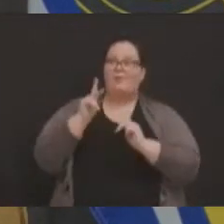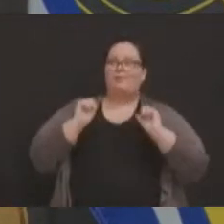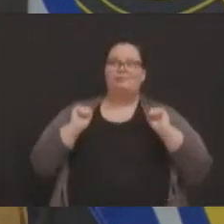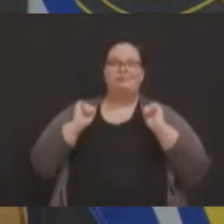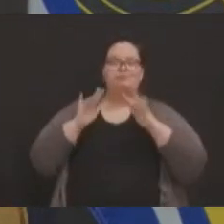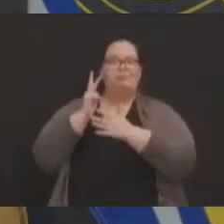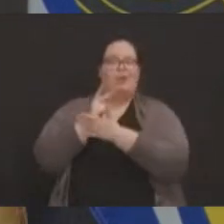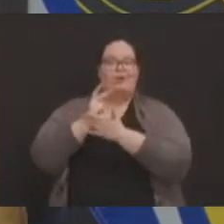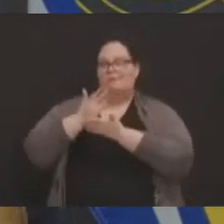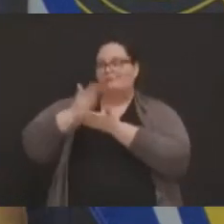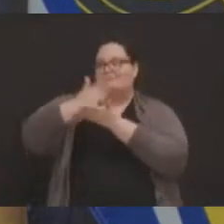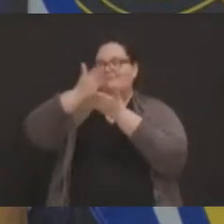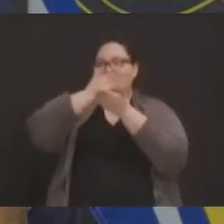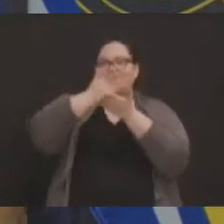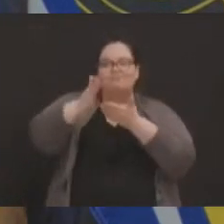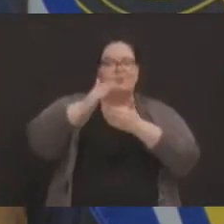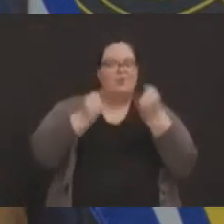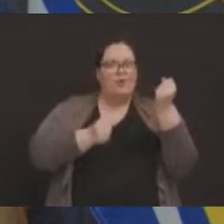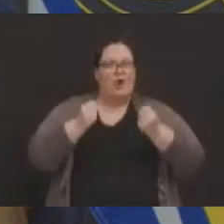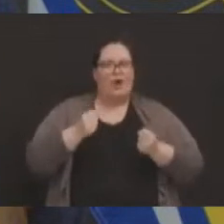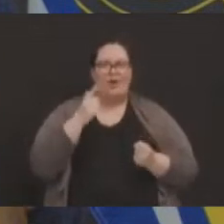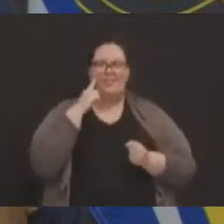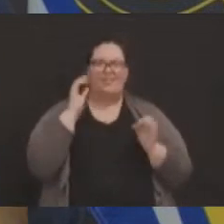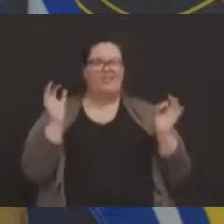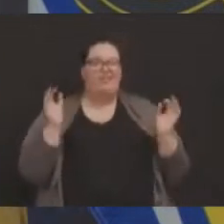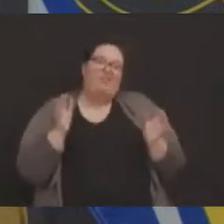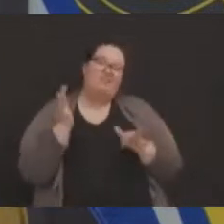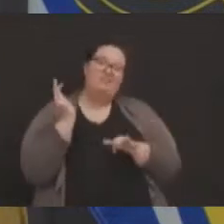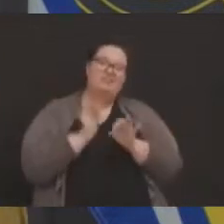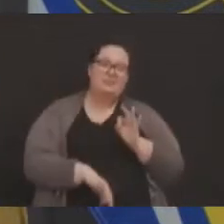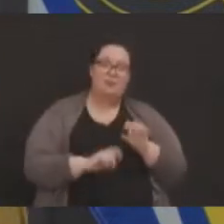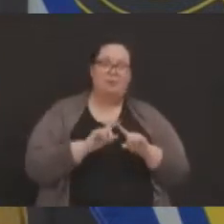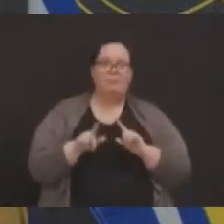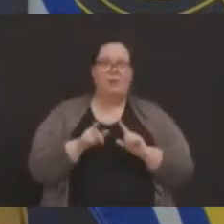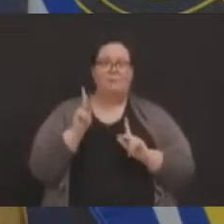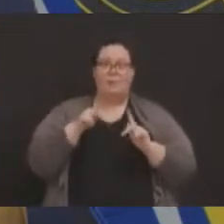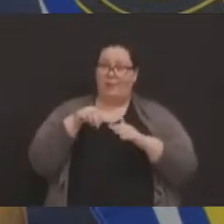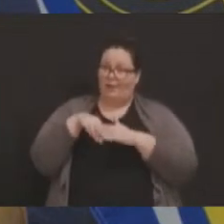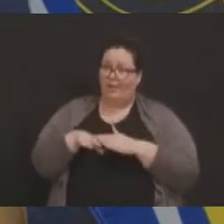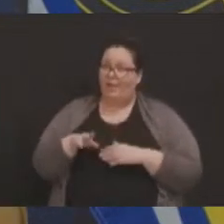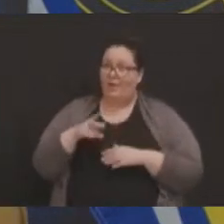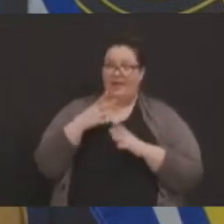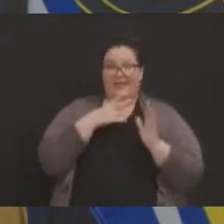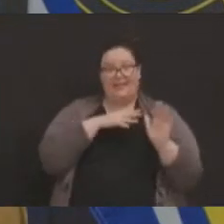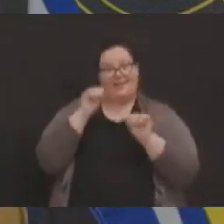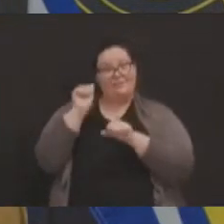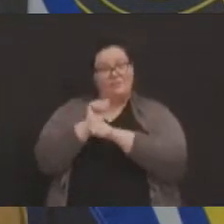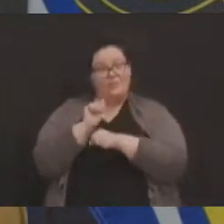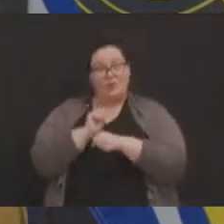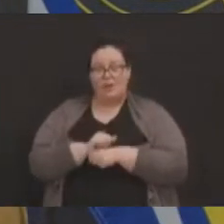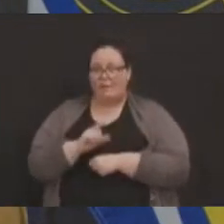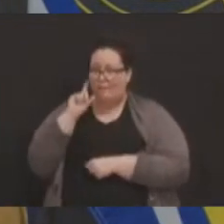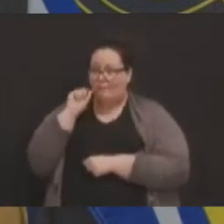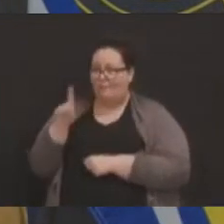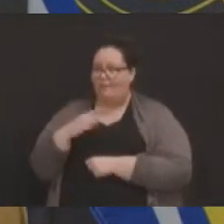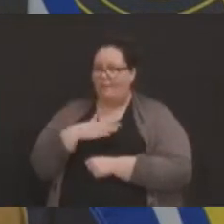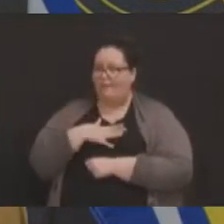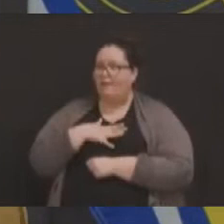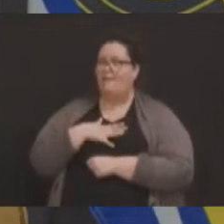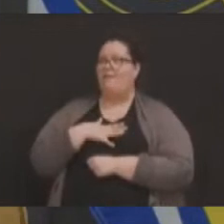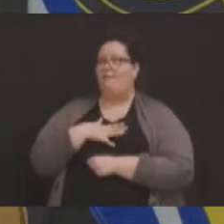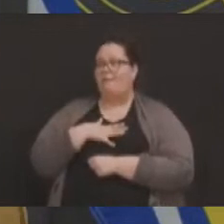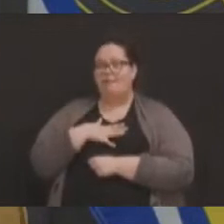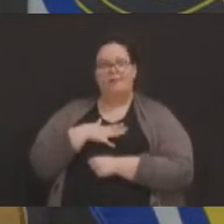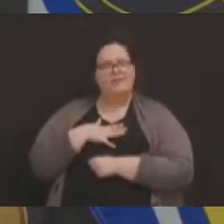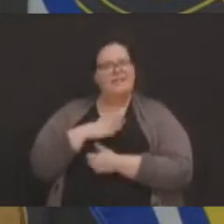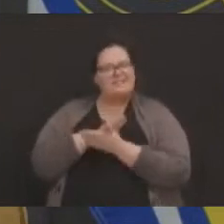receiver. There have also been reports of cities outside Zone 4, the Edmundston region, taking to social media to